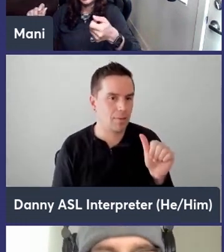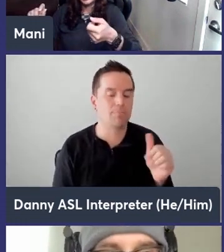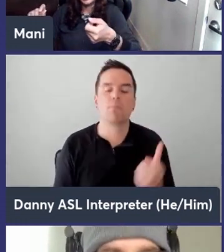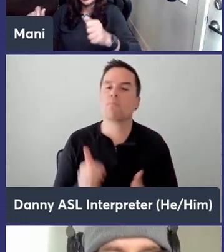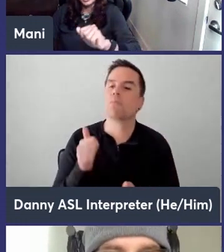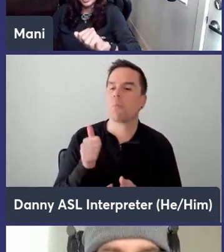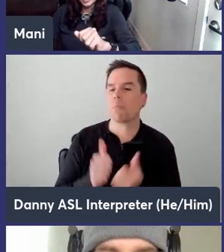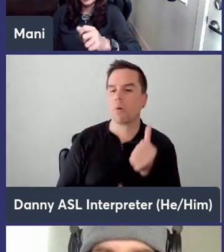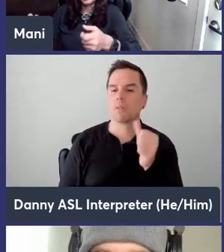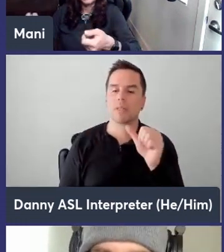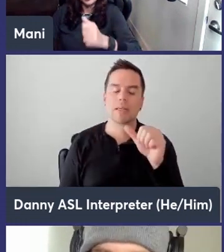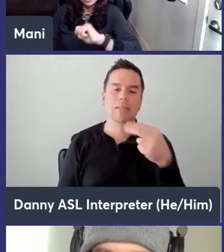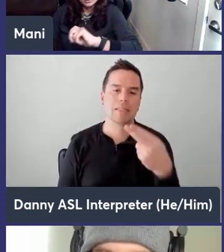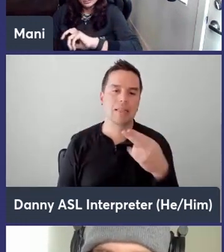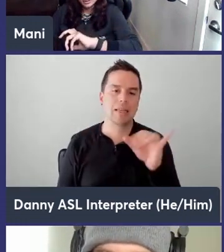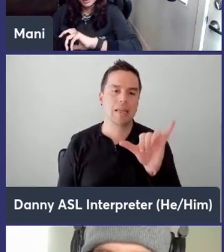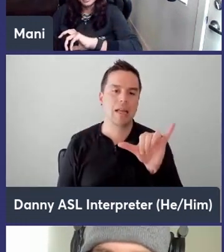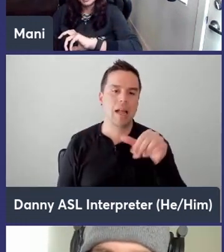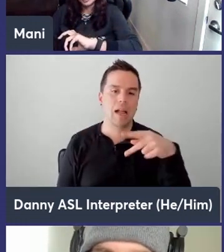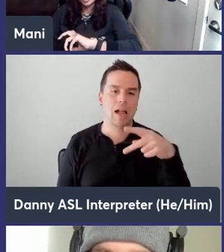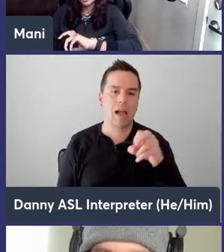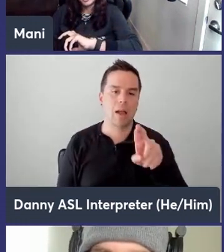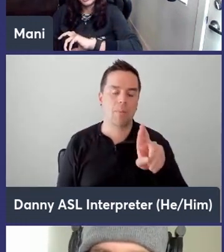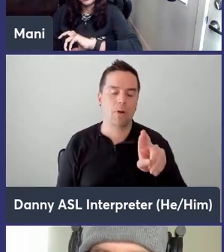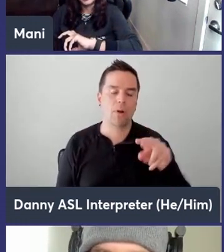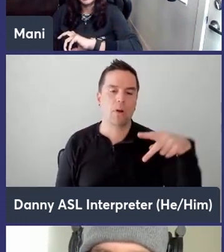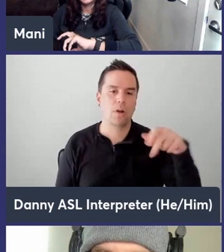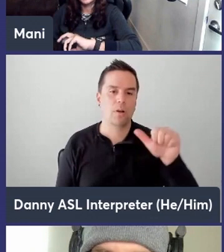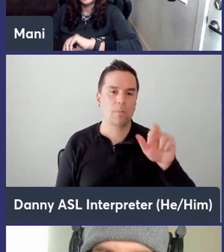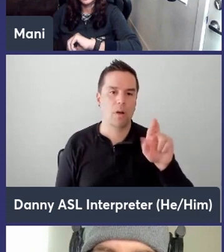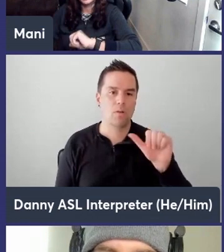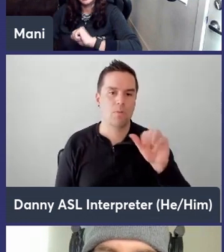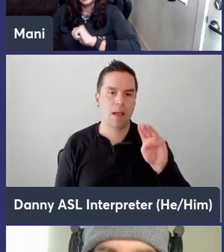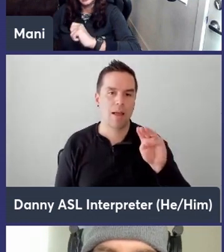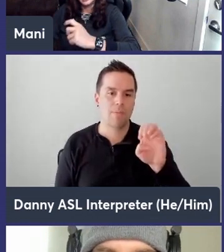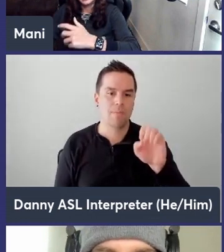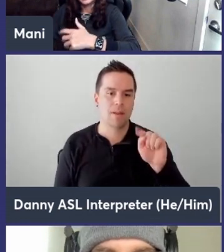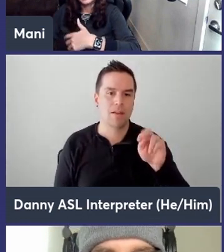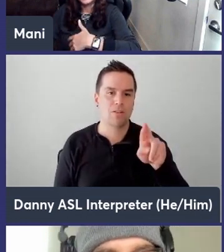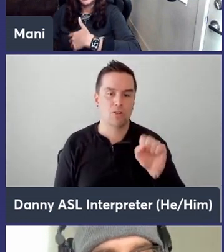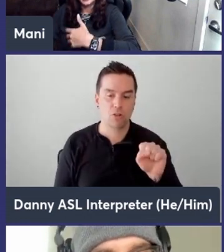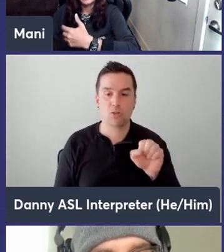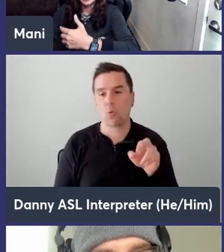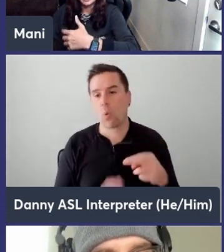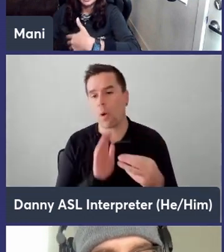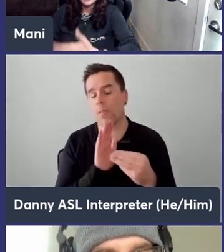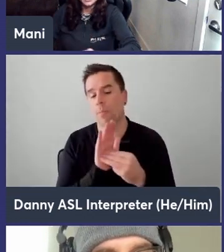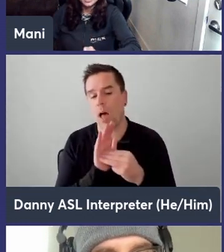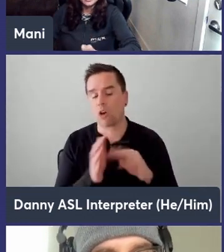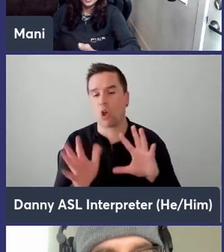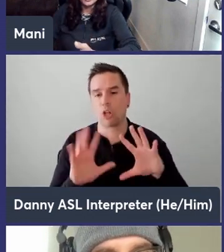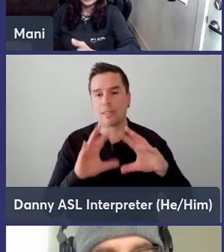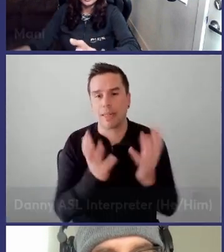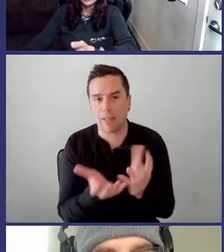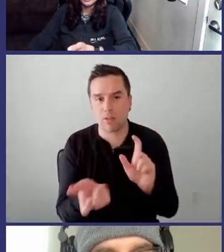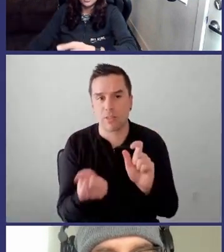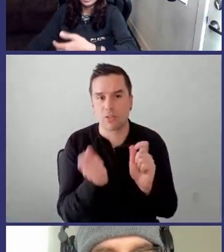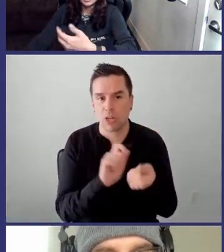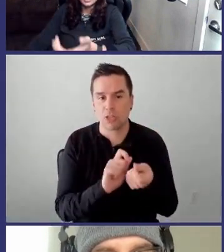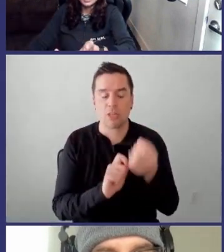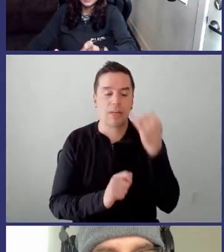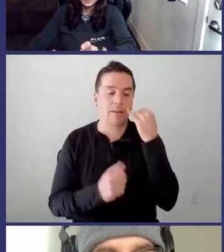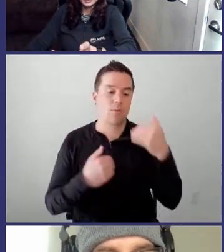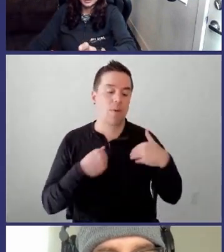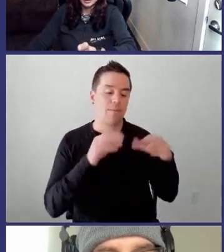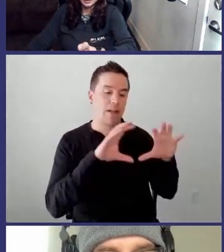be changing, or the model altogether you might be changing. And if you have like classification problem, you can log